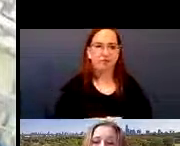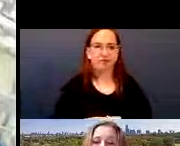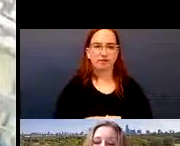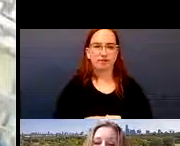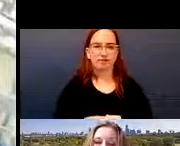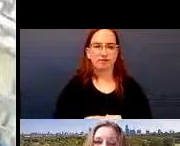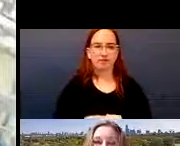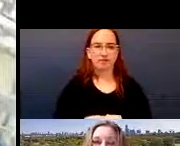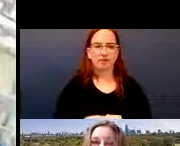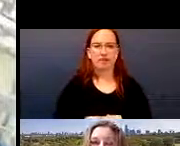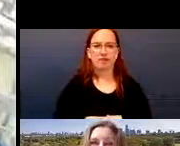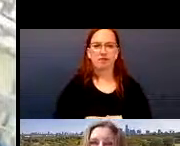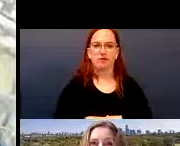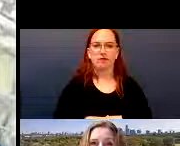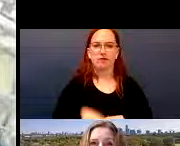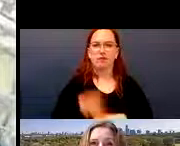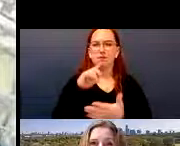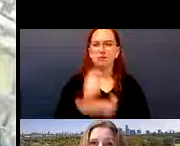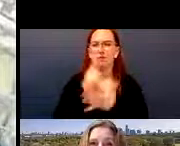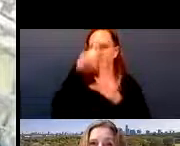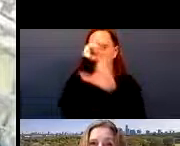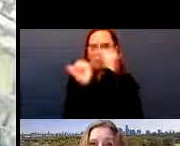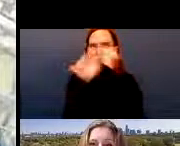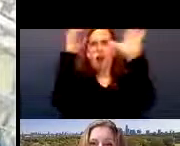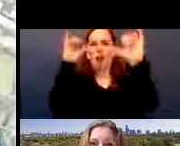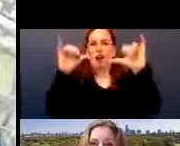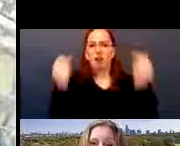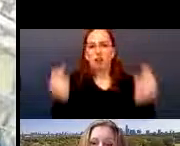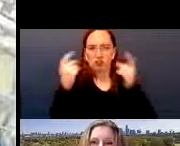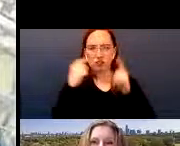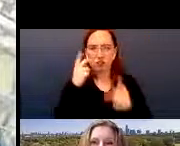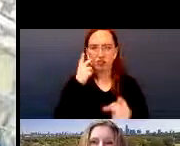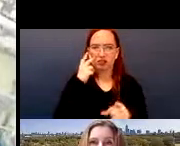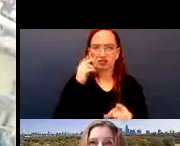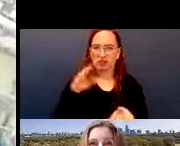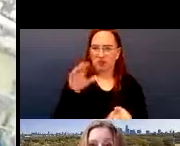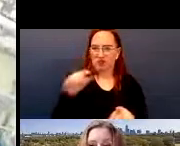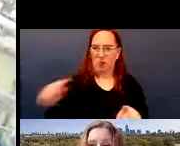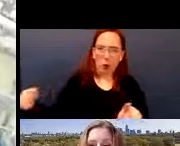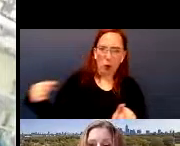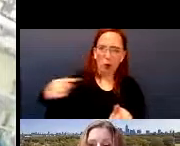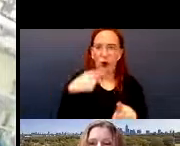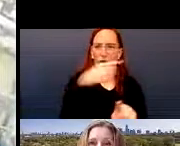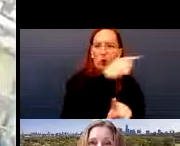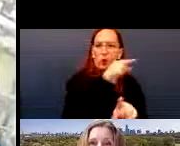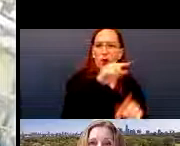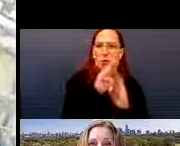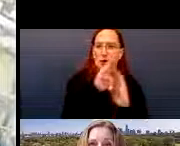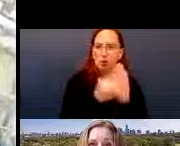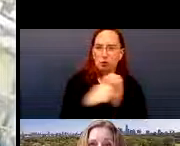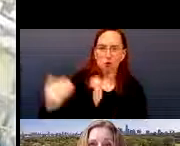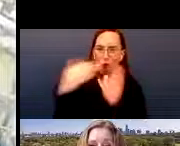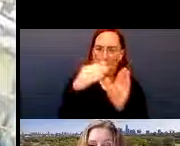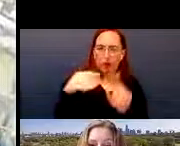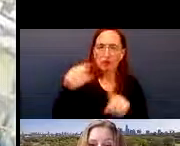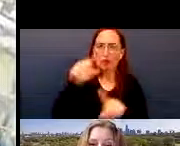To orient you, here is Barton Springs Road. You can see my arrow, Mopac, and Barton Springs